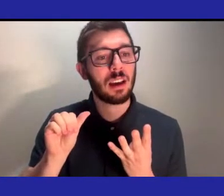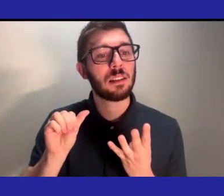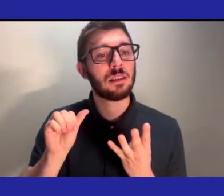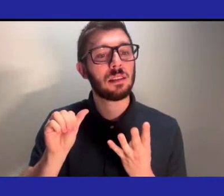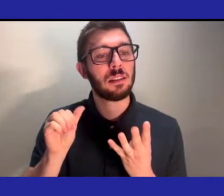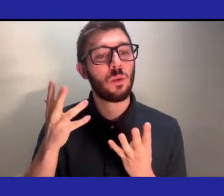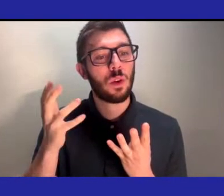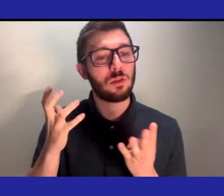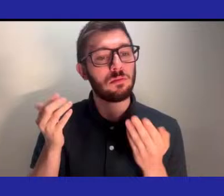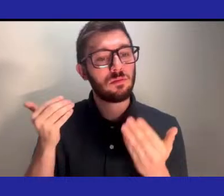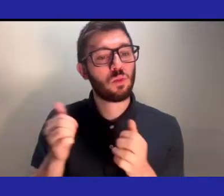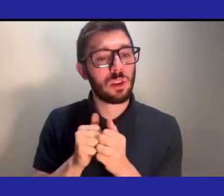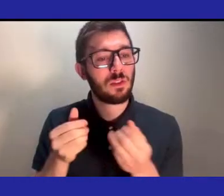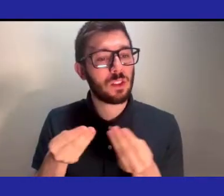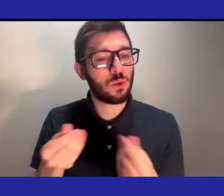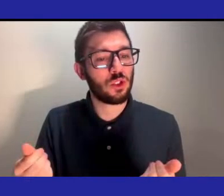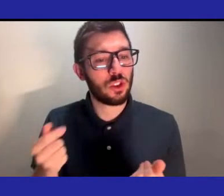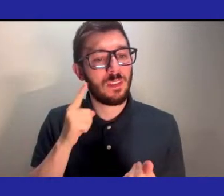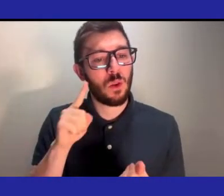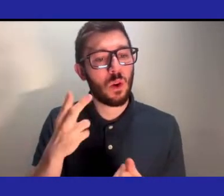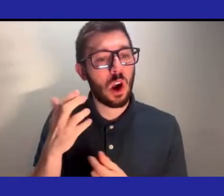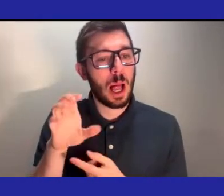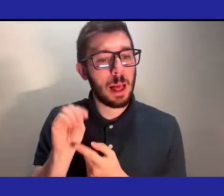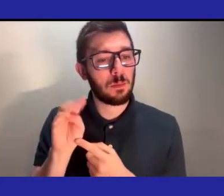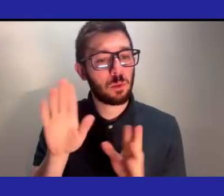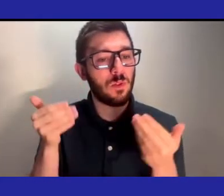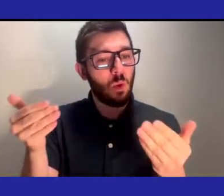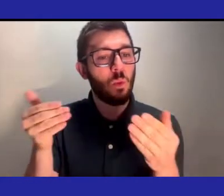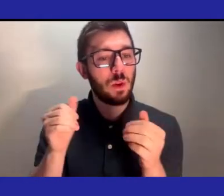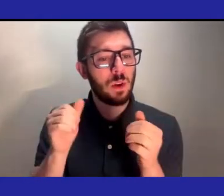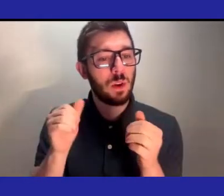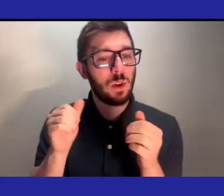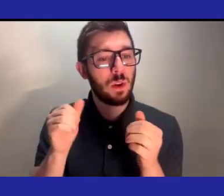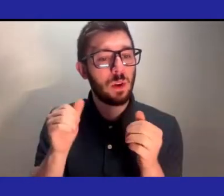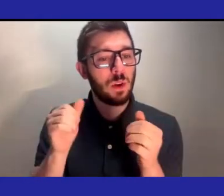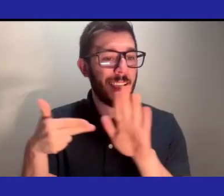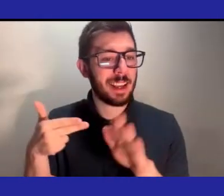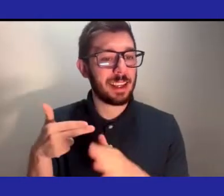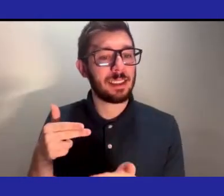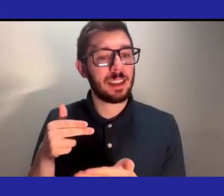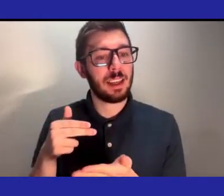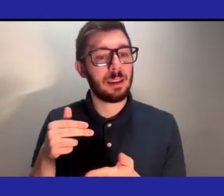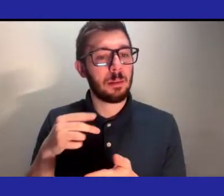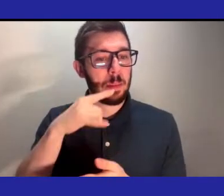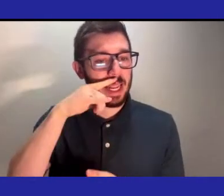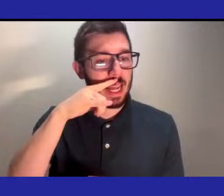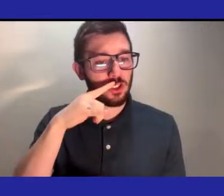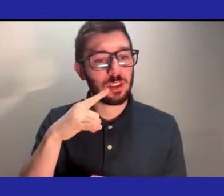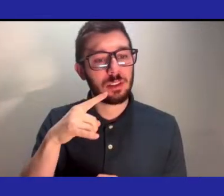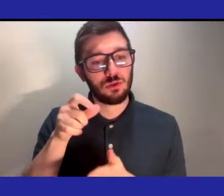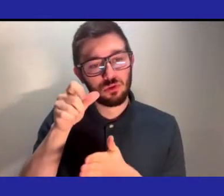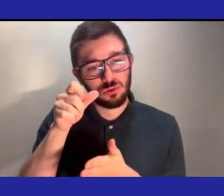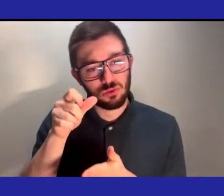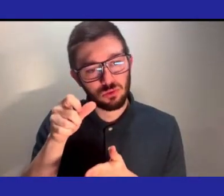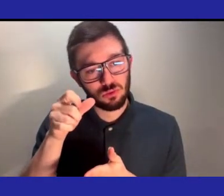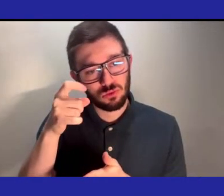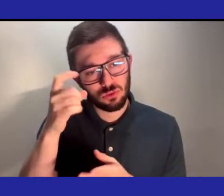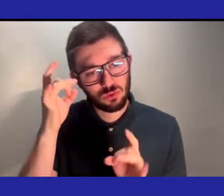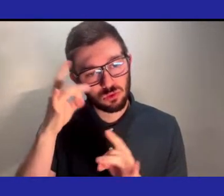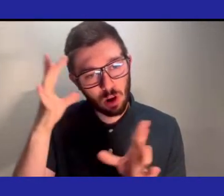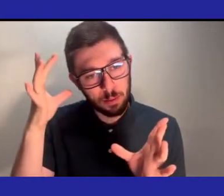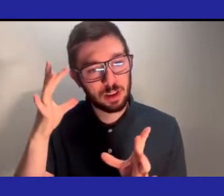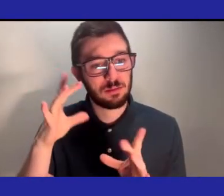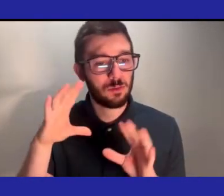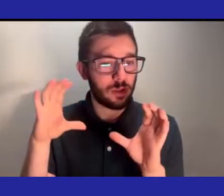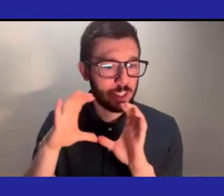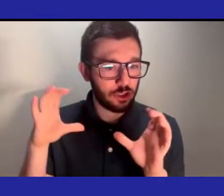a resolution for Harlem to move forward with a pediatric trauma certification. Do I go ahead and read? Please. All right.